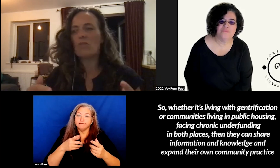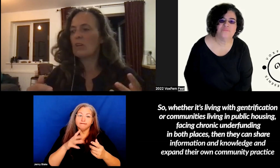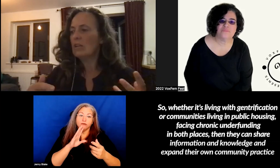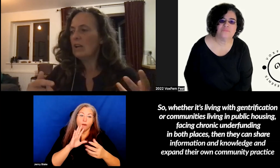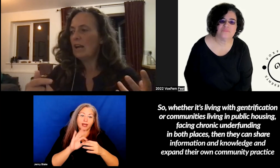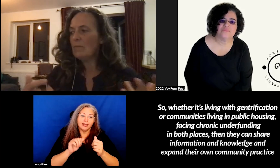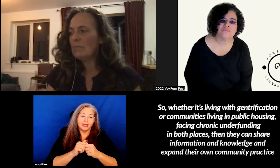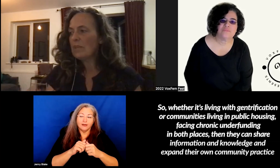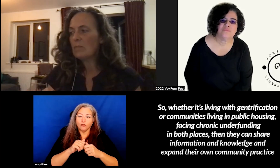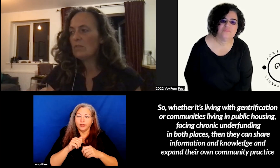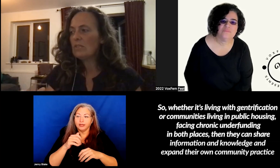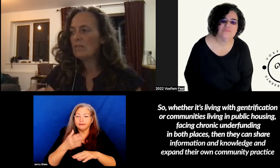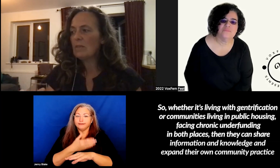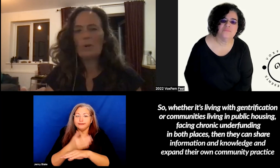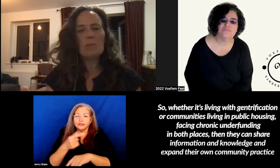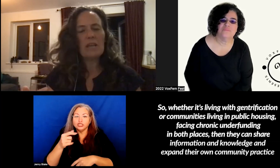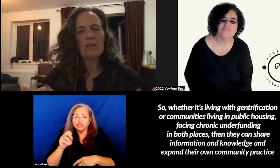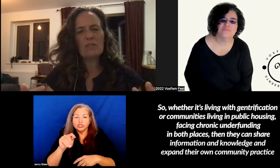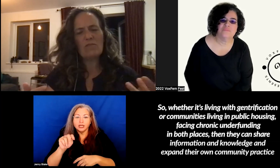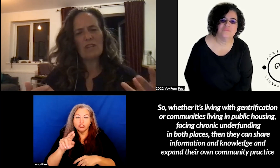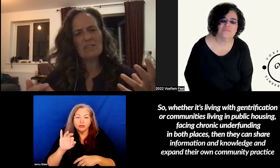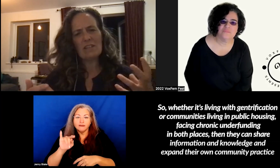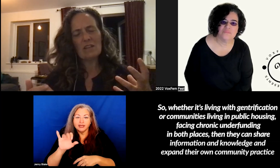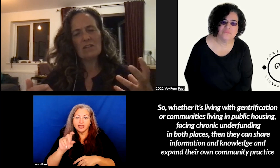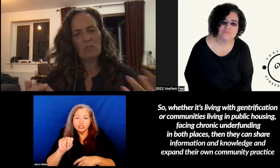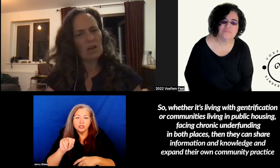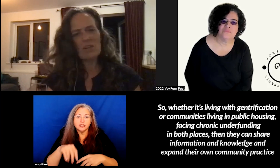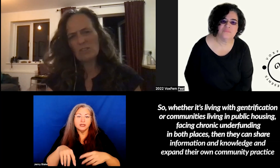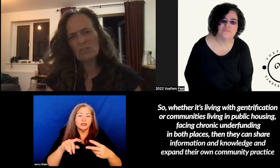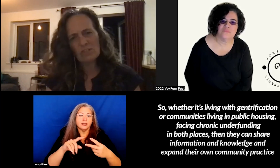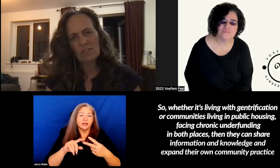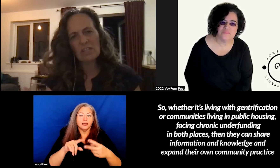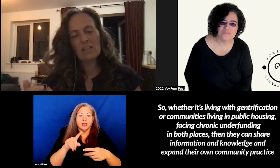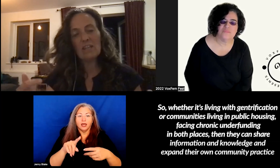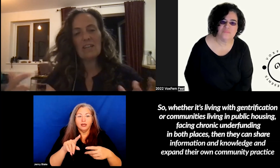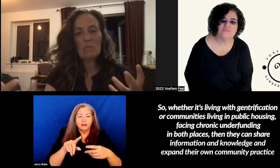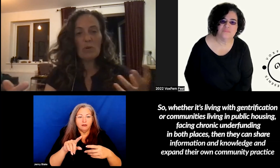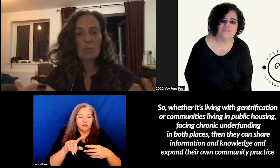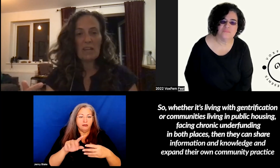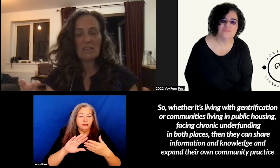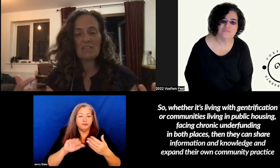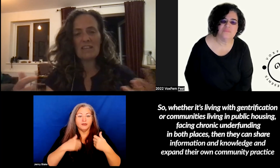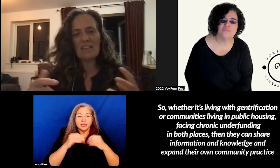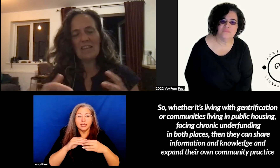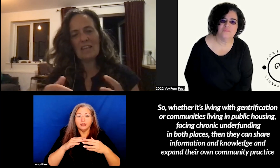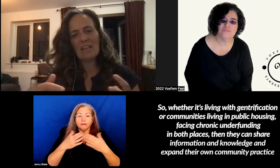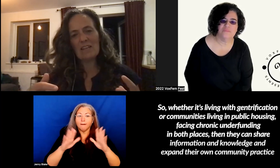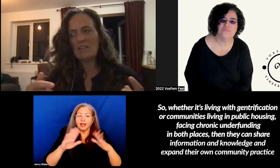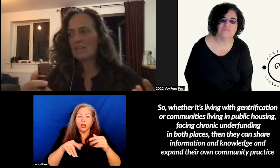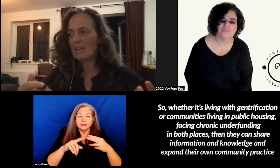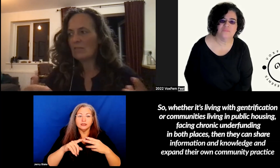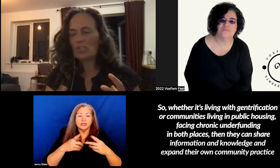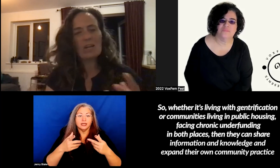gentrification or communities living in public housing facing chronic underfunding, in both places, then they